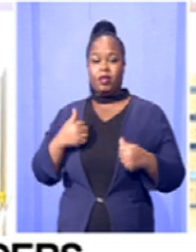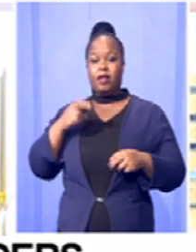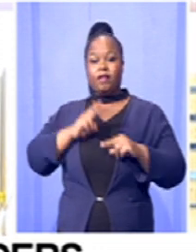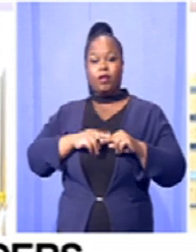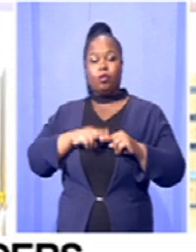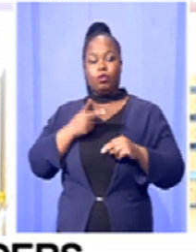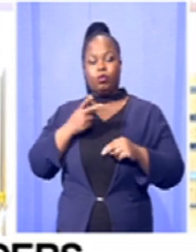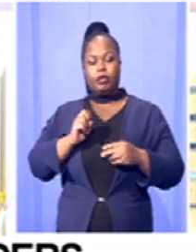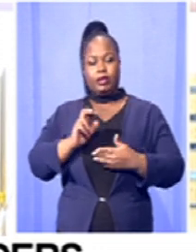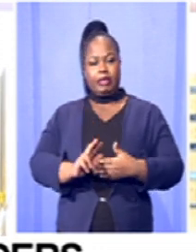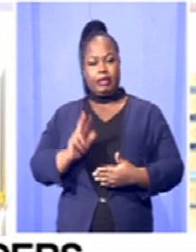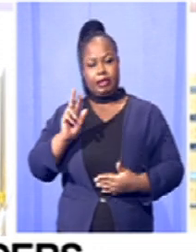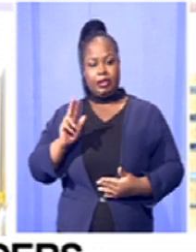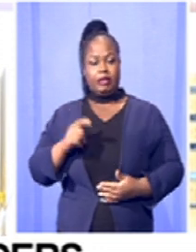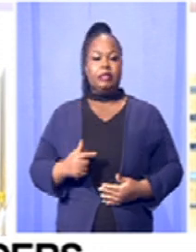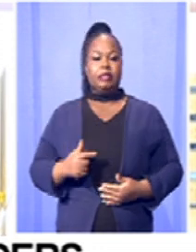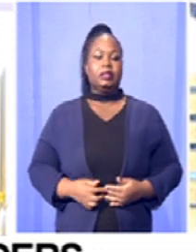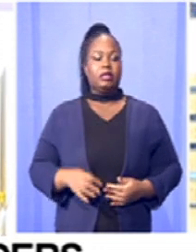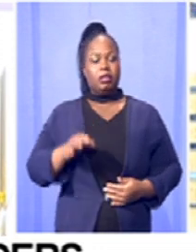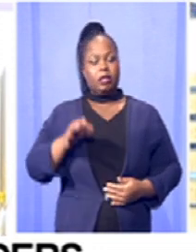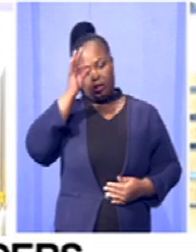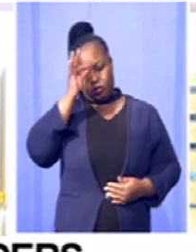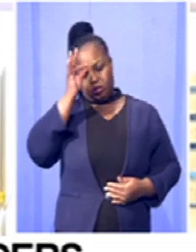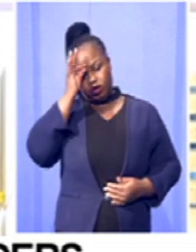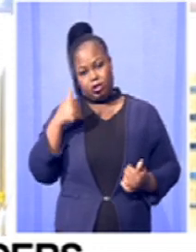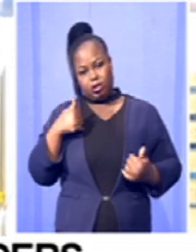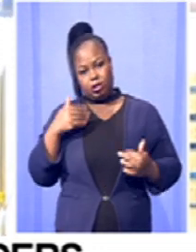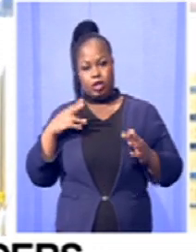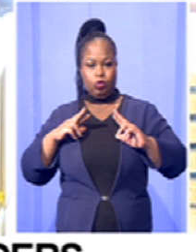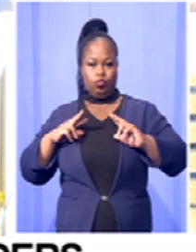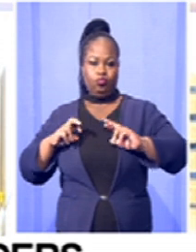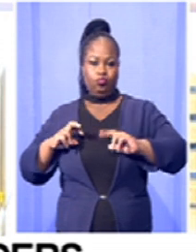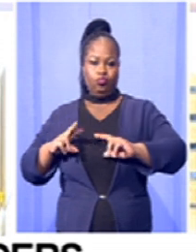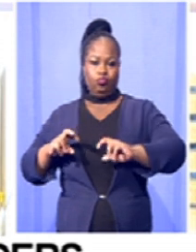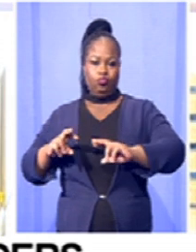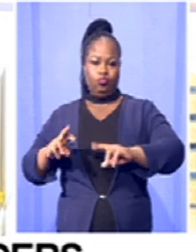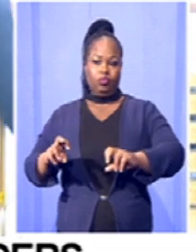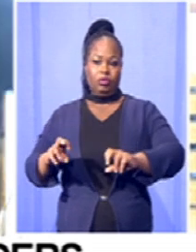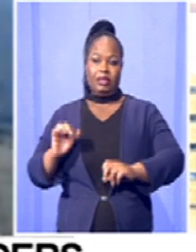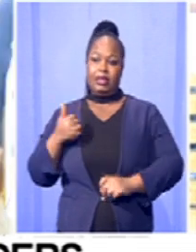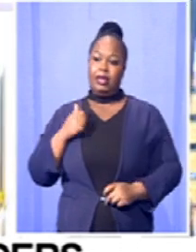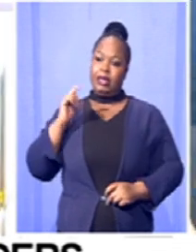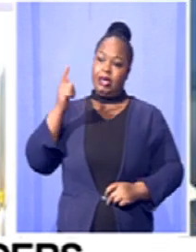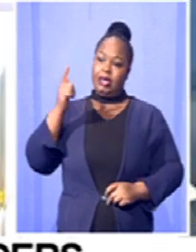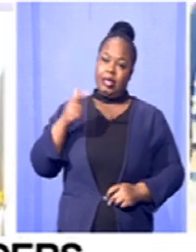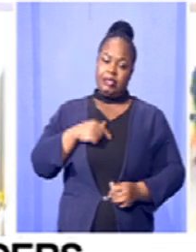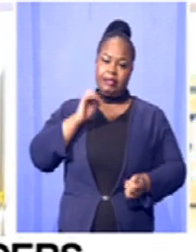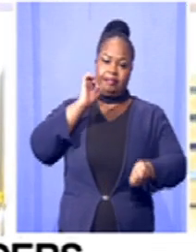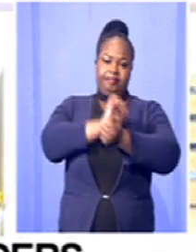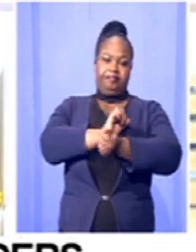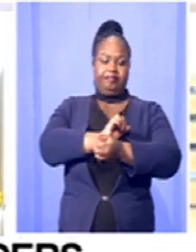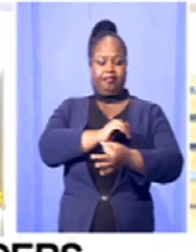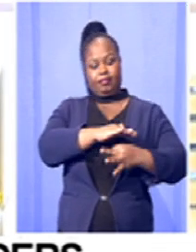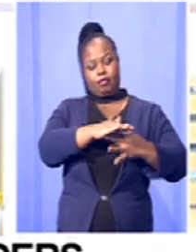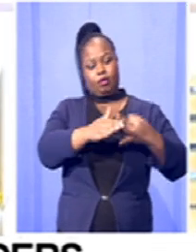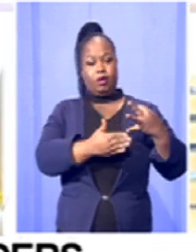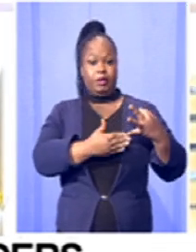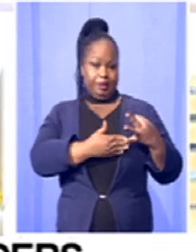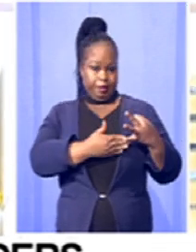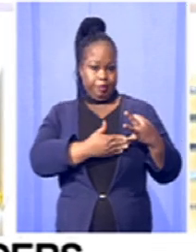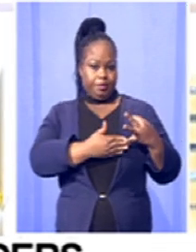February 2018. And then police launched an investigation that led to the arrest of the trio